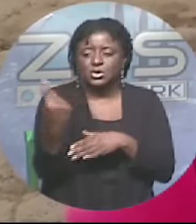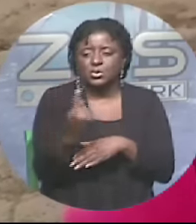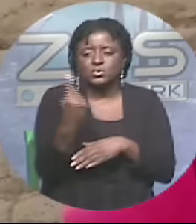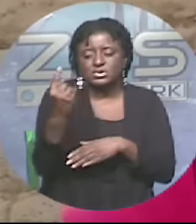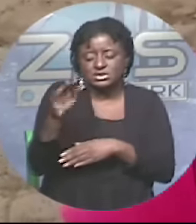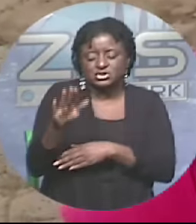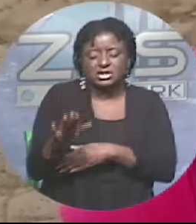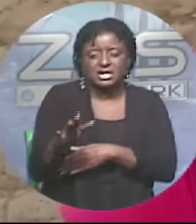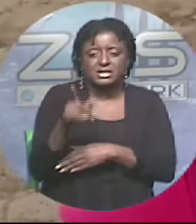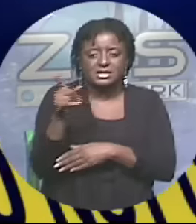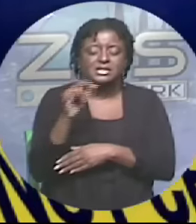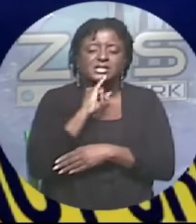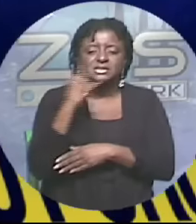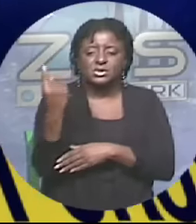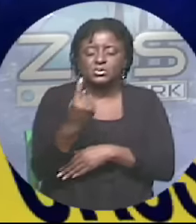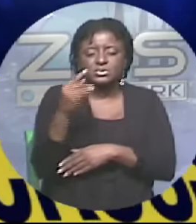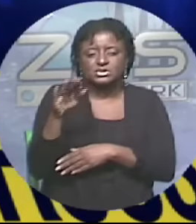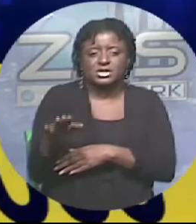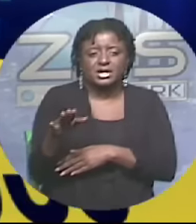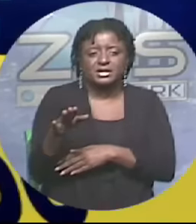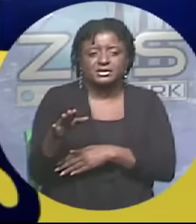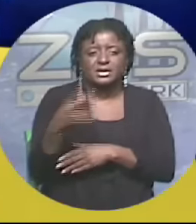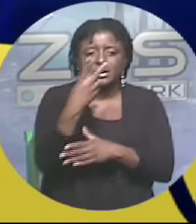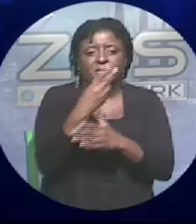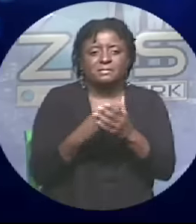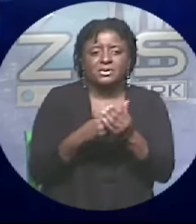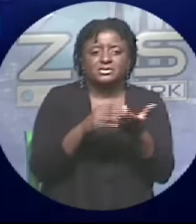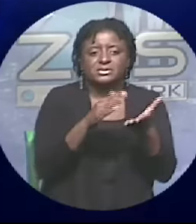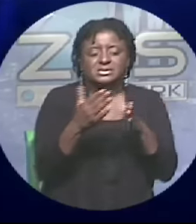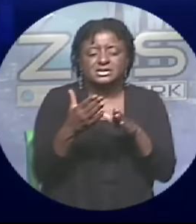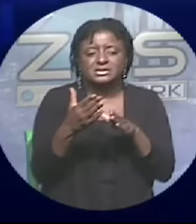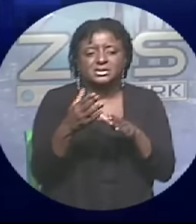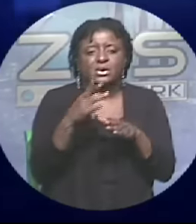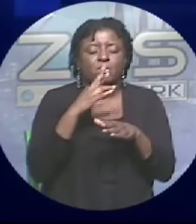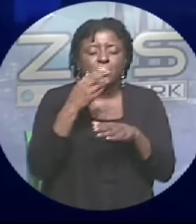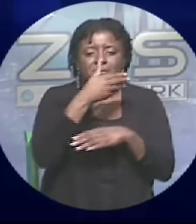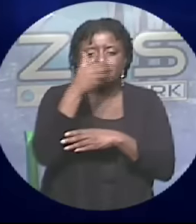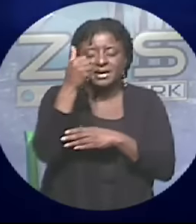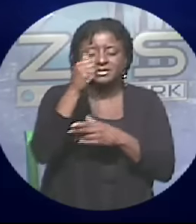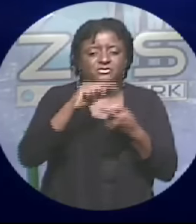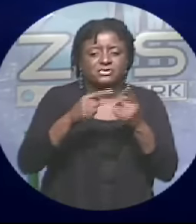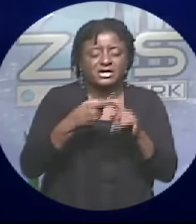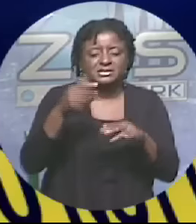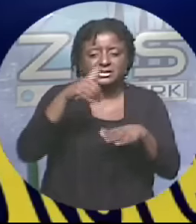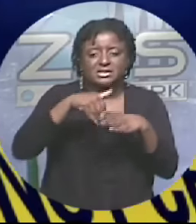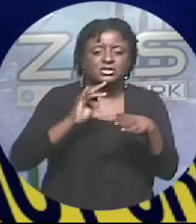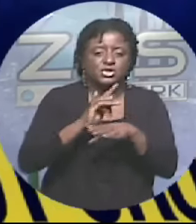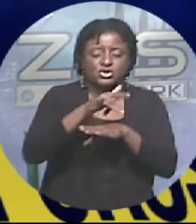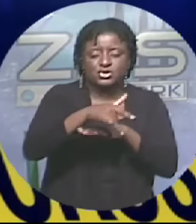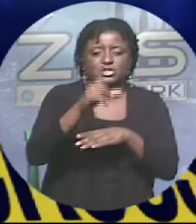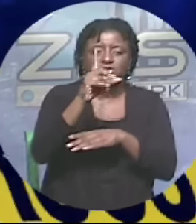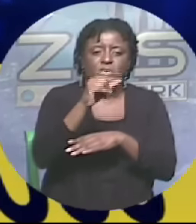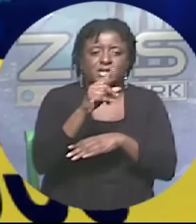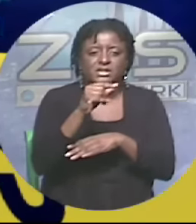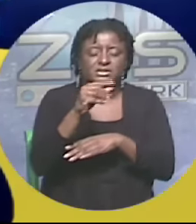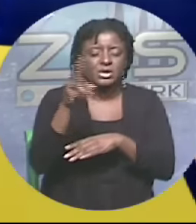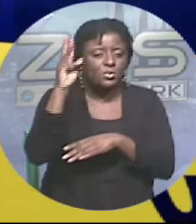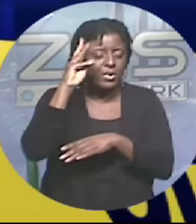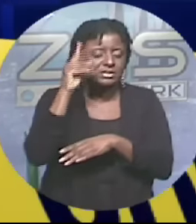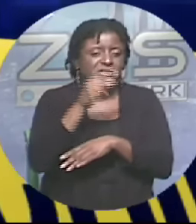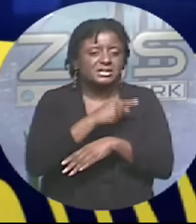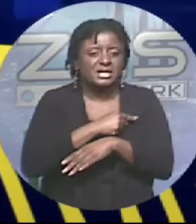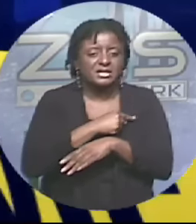child. He's an only child. Faina Smith says both deceased were reportedly best friends and in their early 20s. Wesley Gator, a police